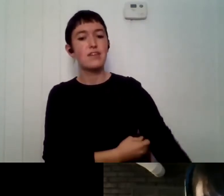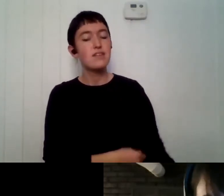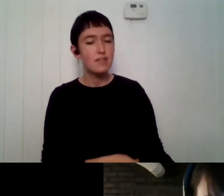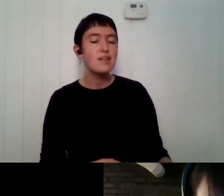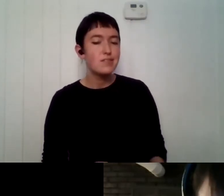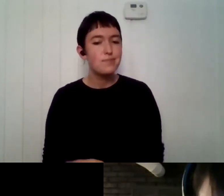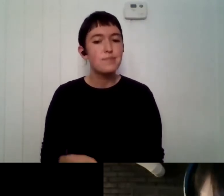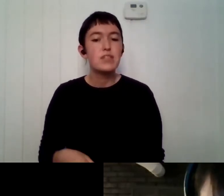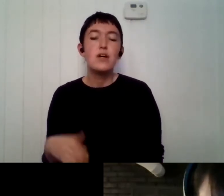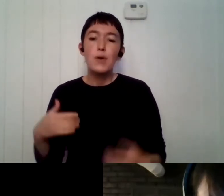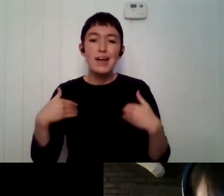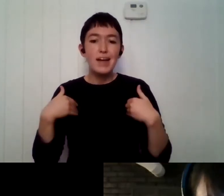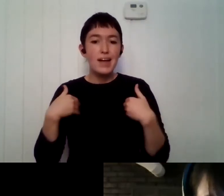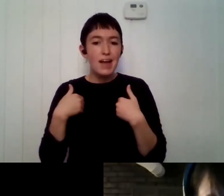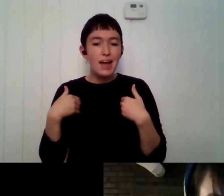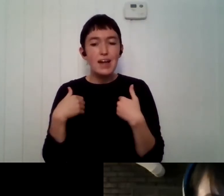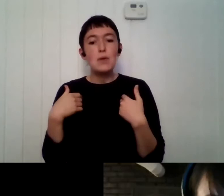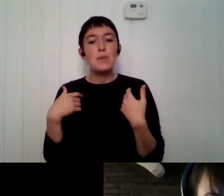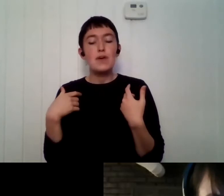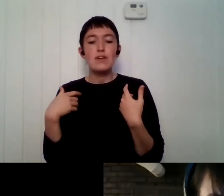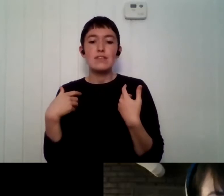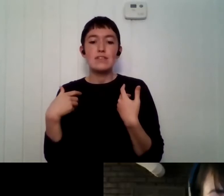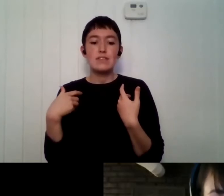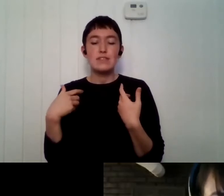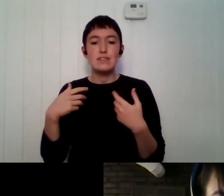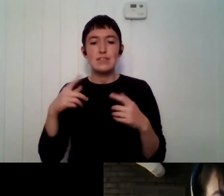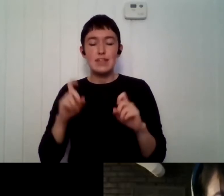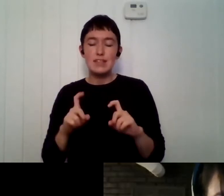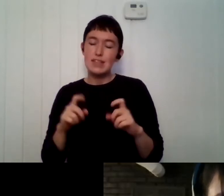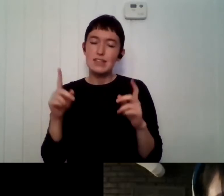the whole animal testing thing is quite complicated. So it tends to be that